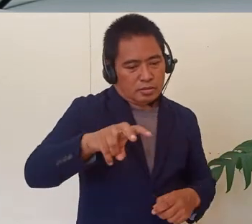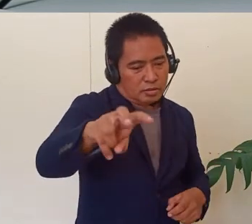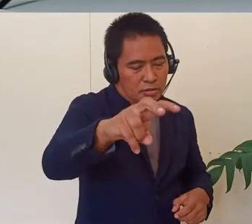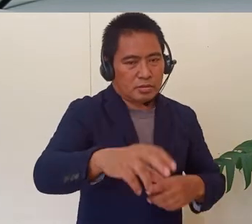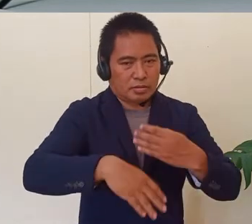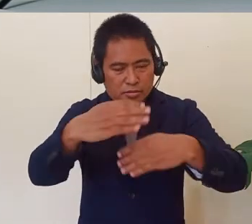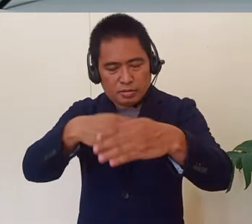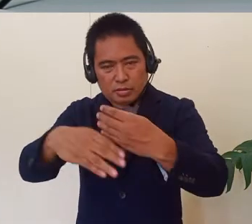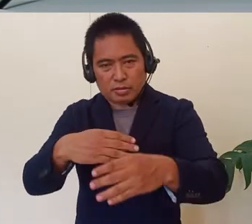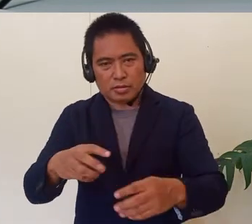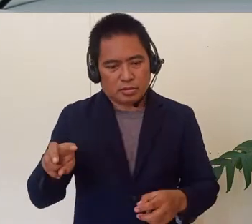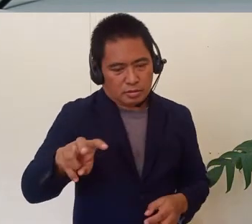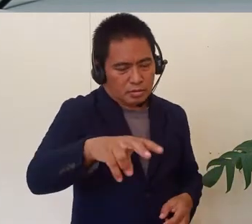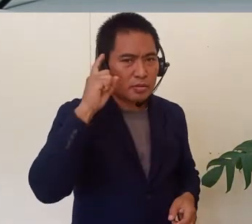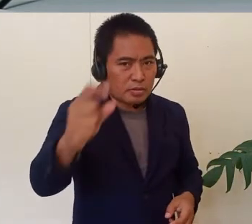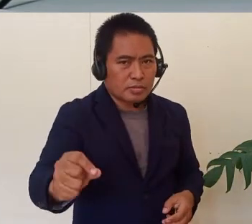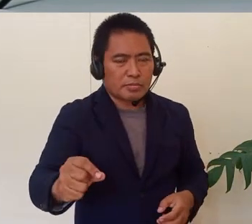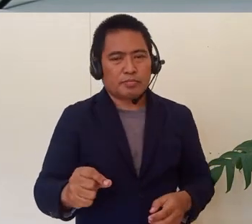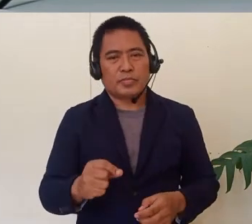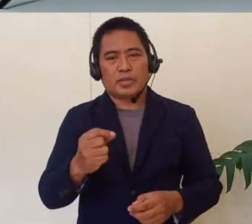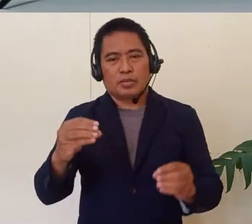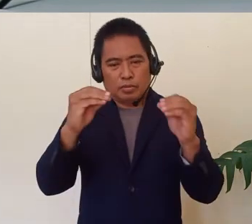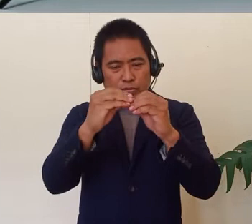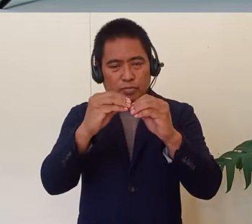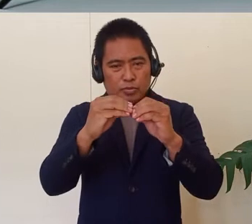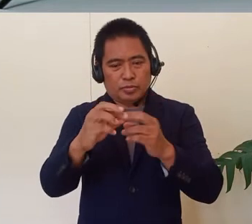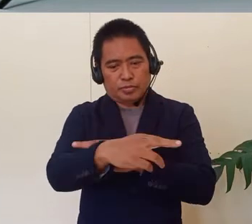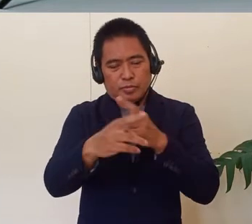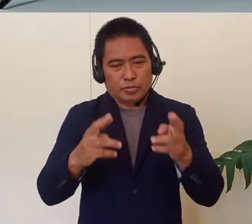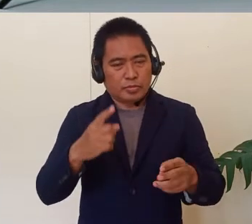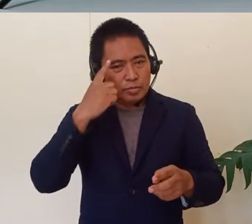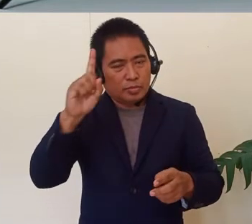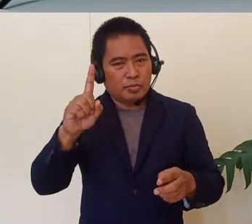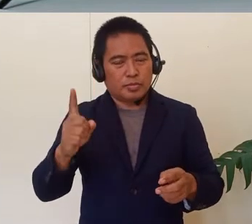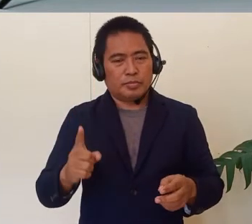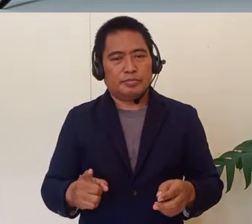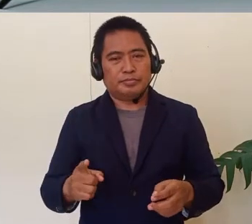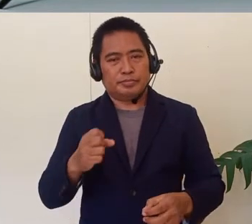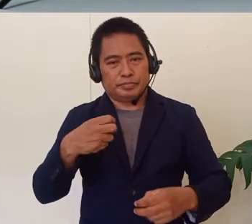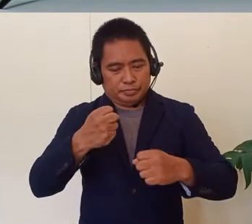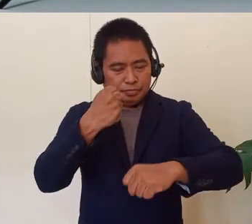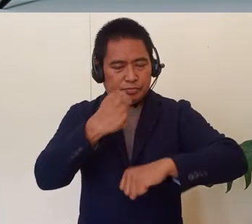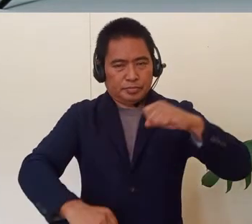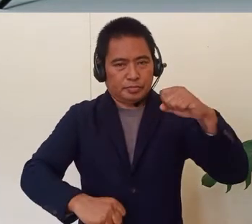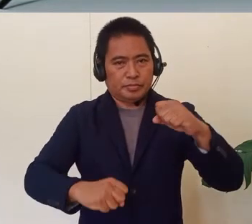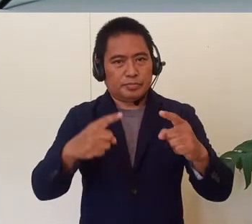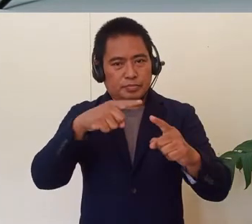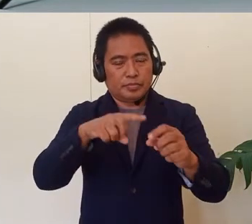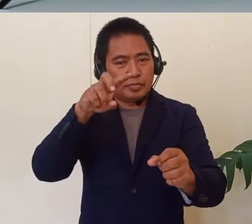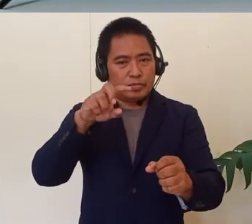the solvent to fit into. Indeed, space is needed for a